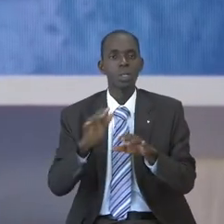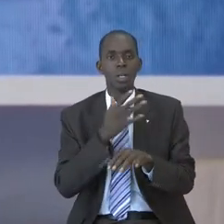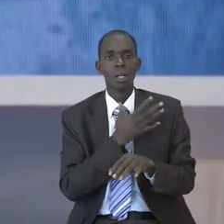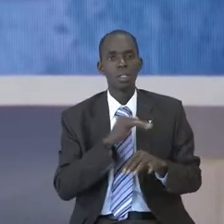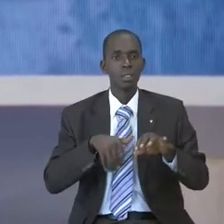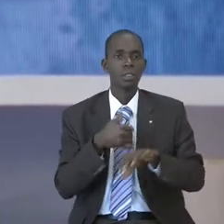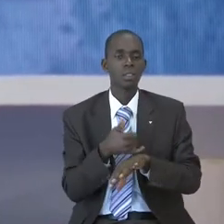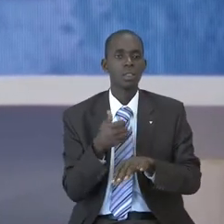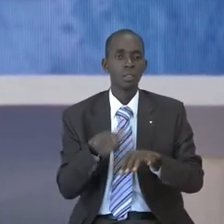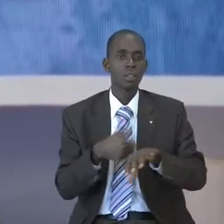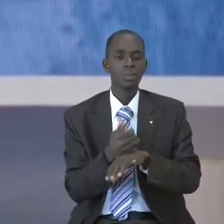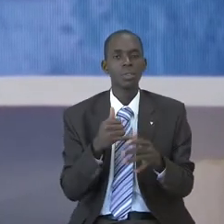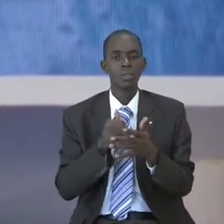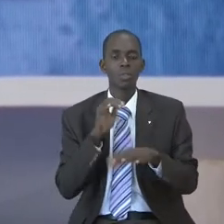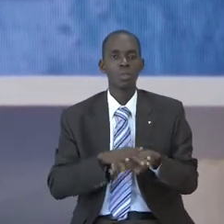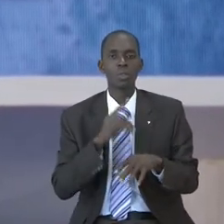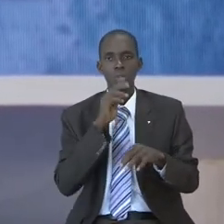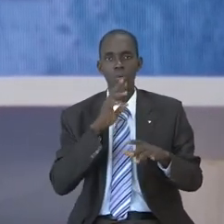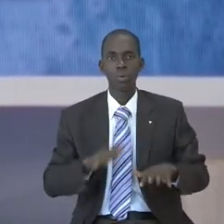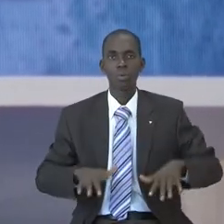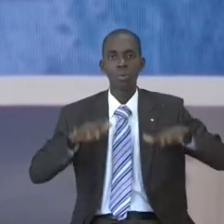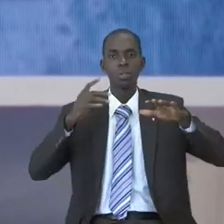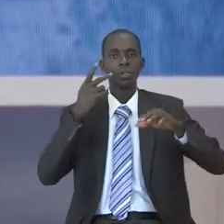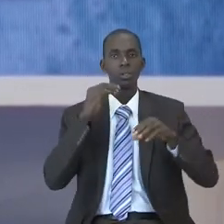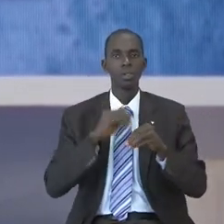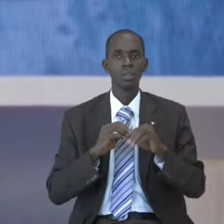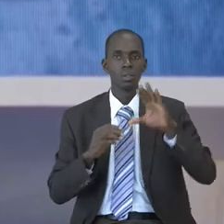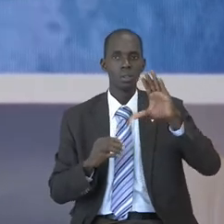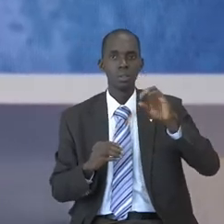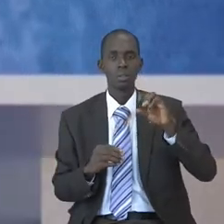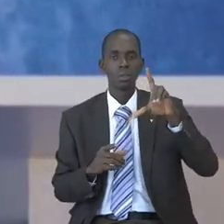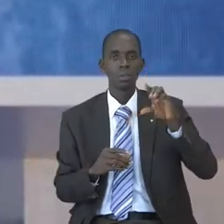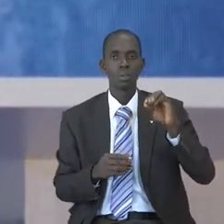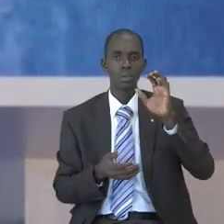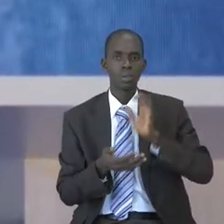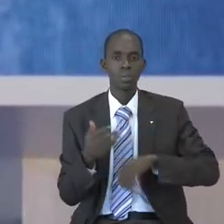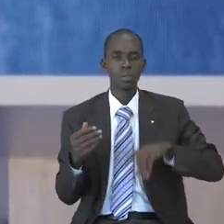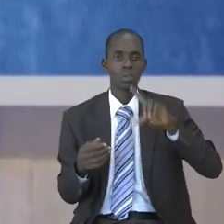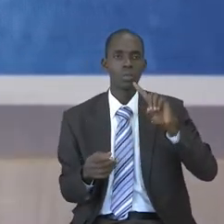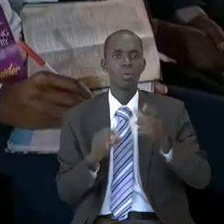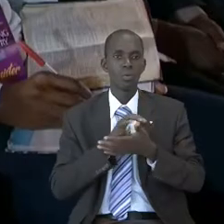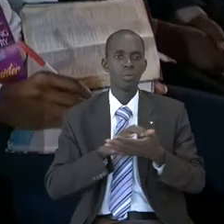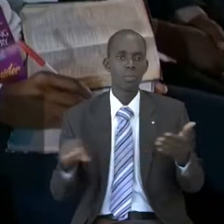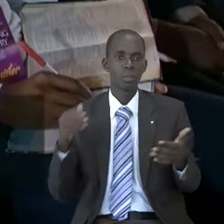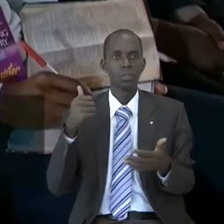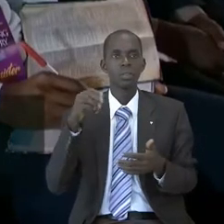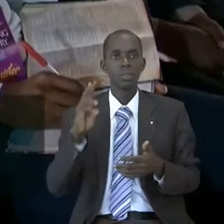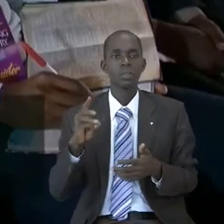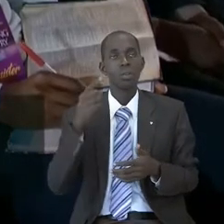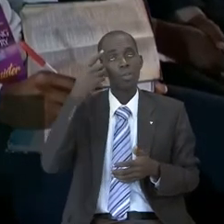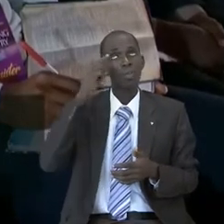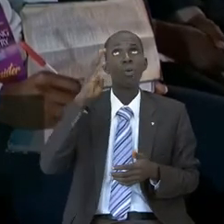the floods. It tells us in Colossians chapter 1, reading from verse 16, it says, for by him